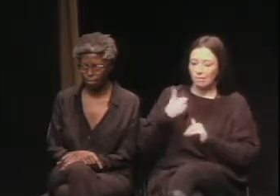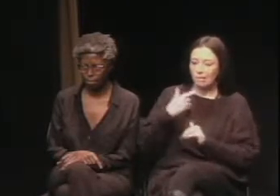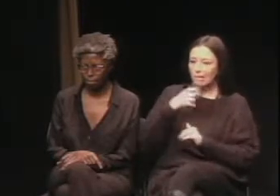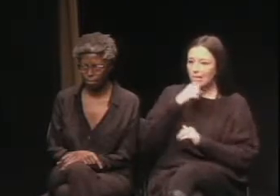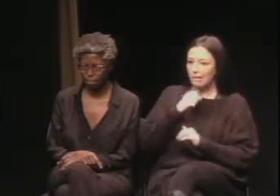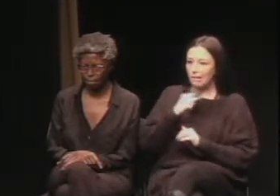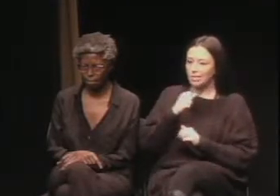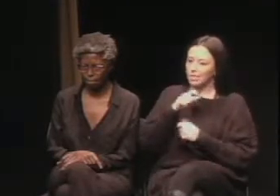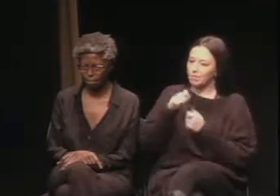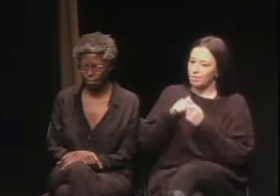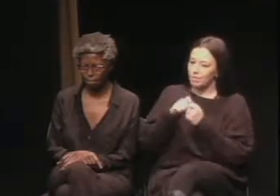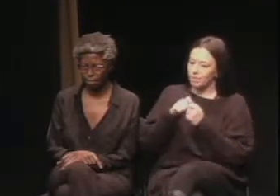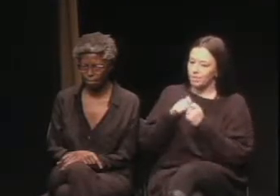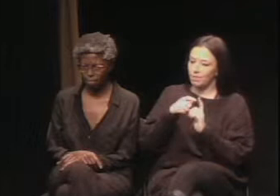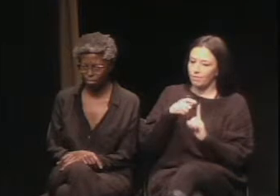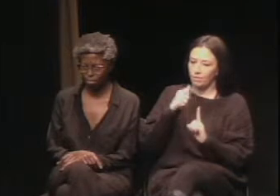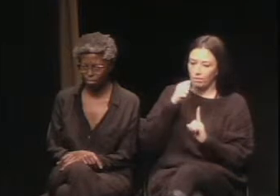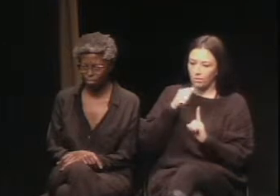about little girls,